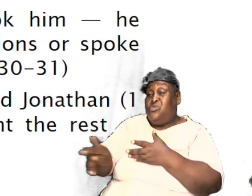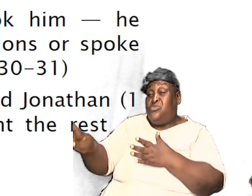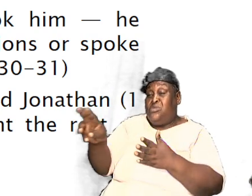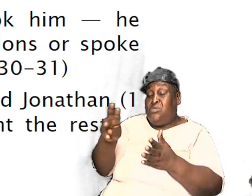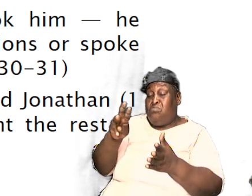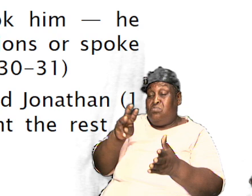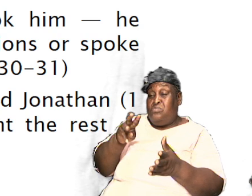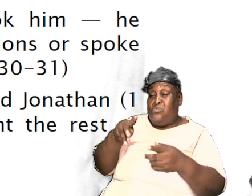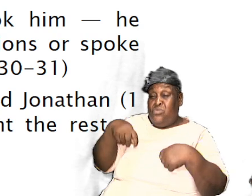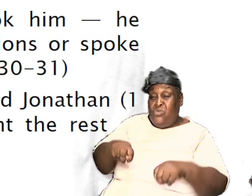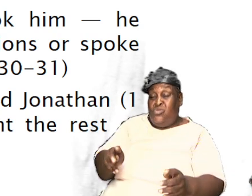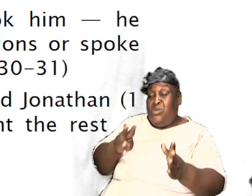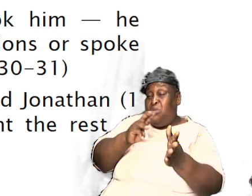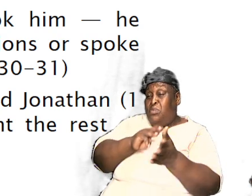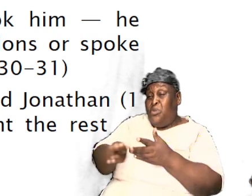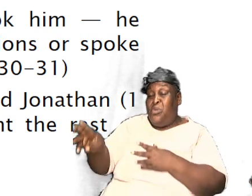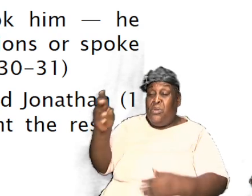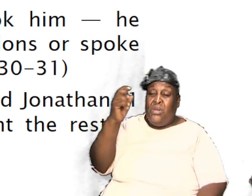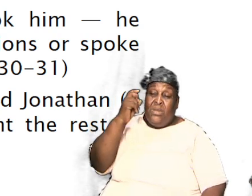that David and Jonathan,